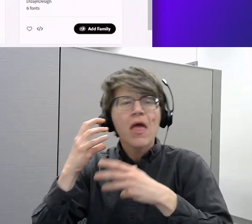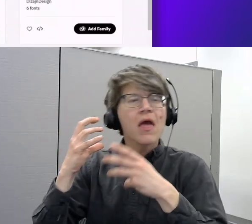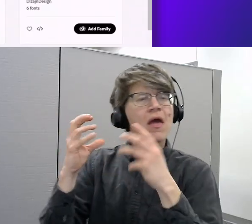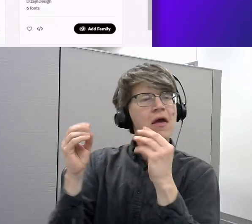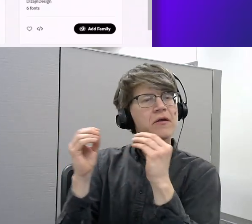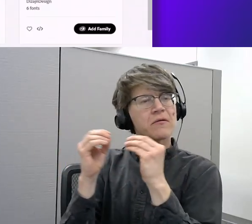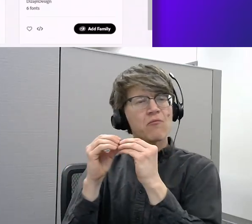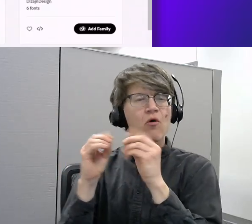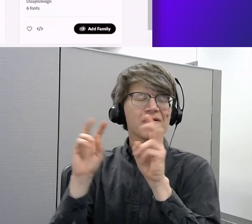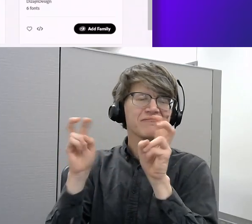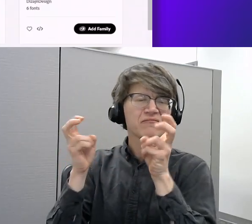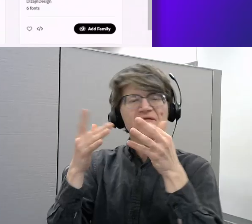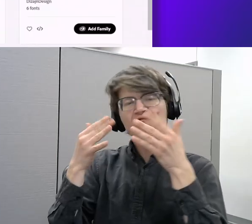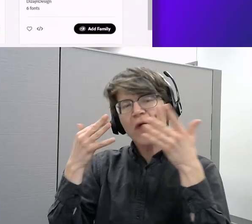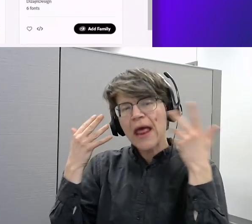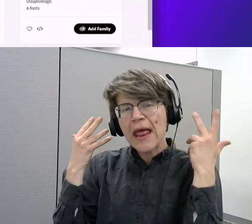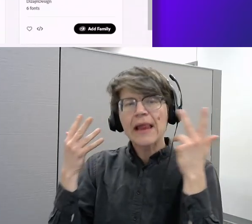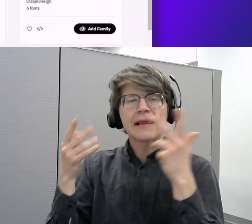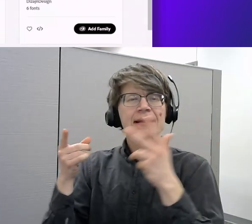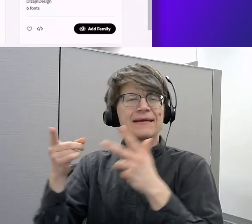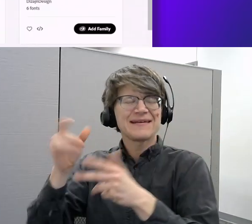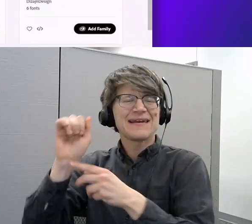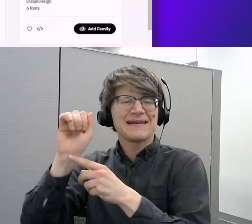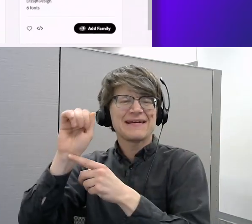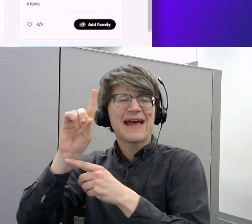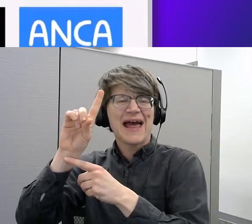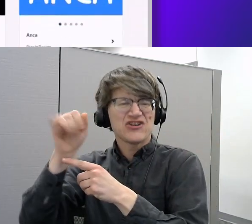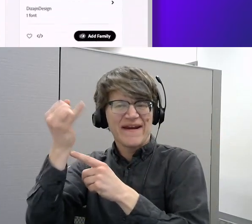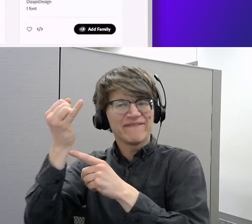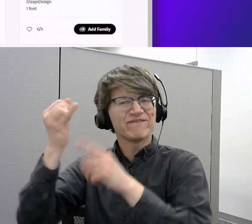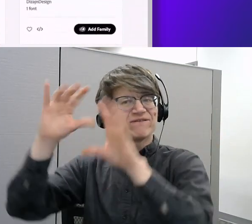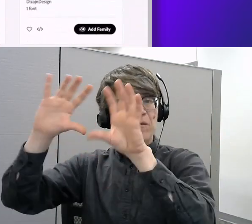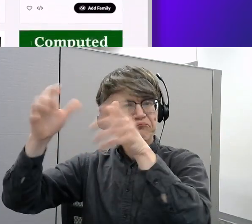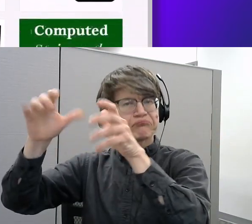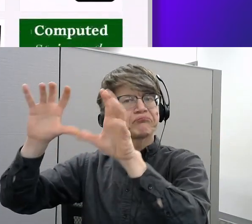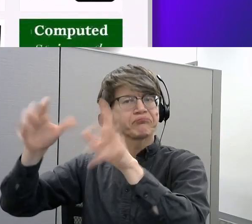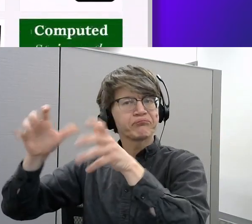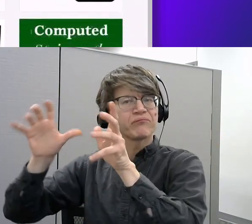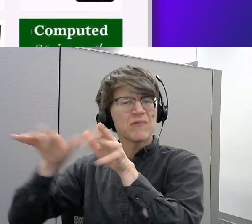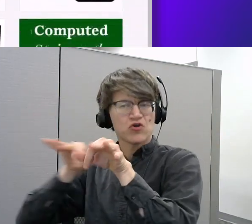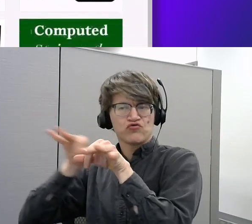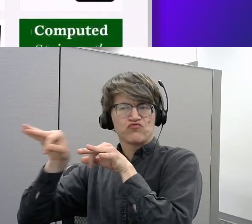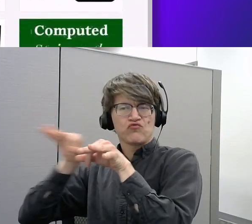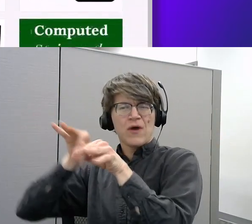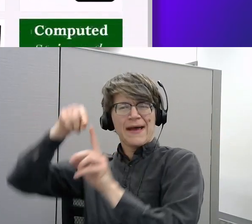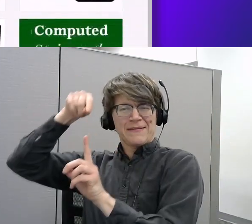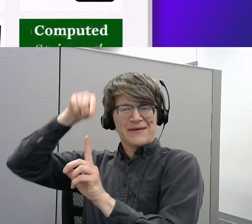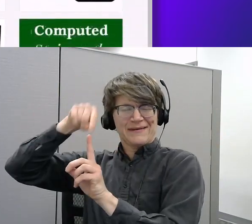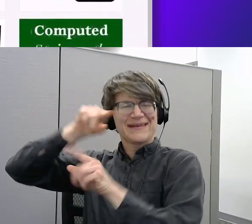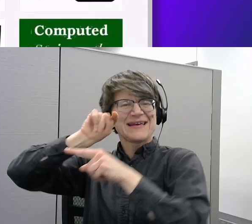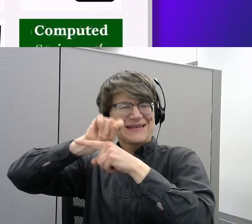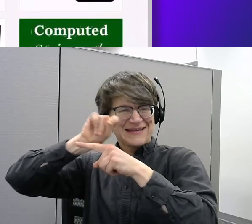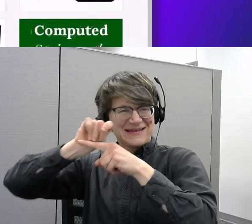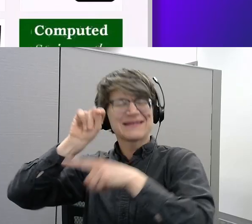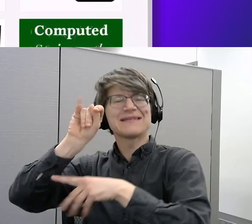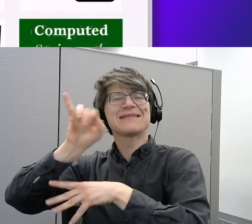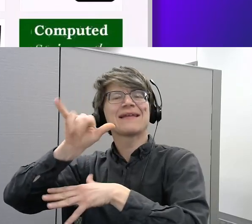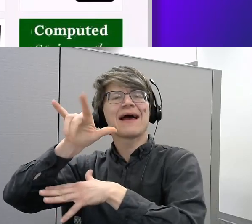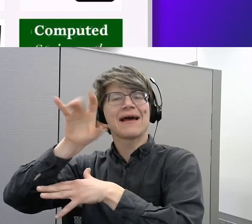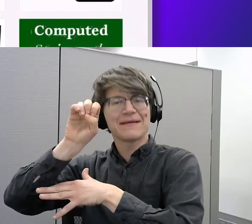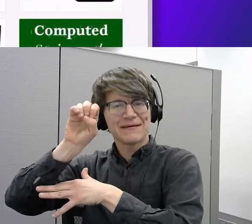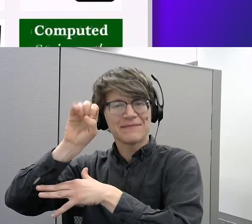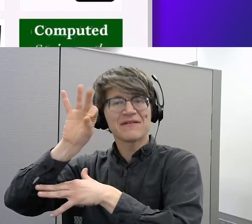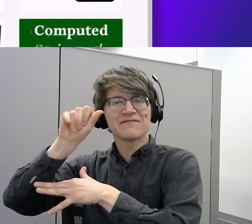in adjective format than in classification format. What I do want to talk about this week is the fact that there's different properties